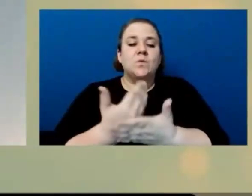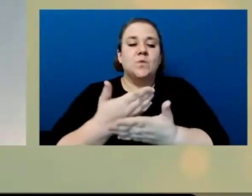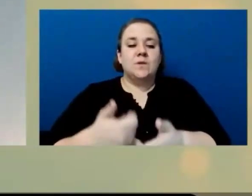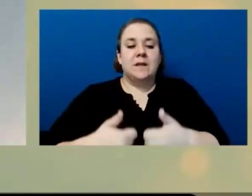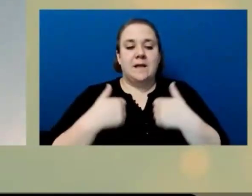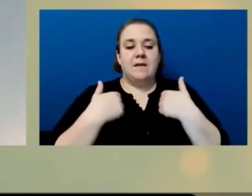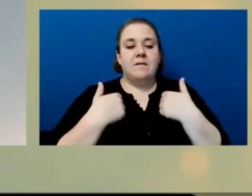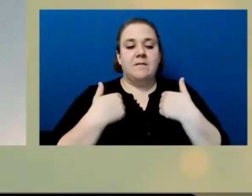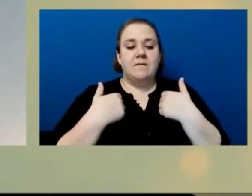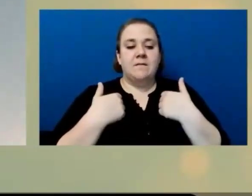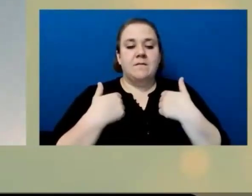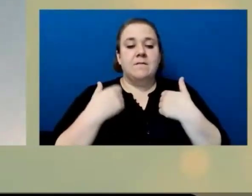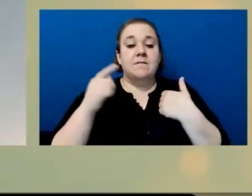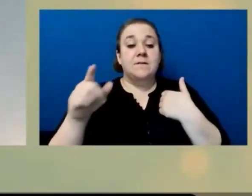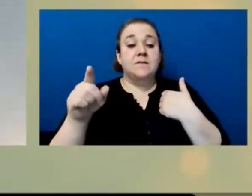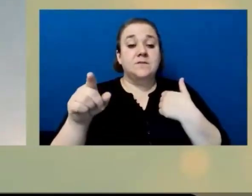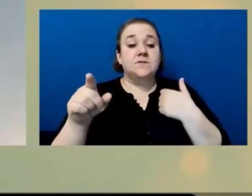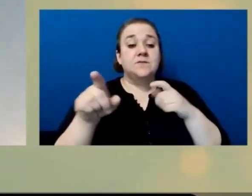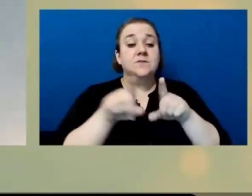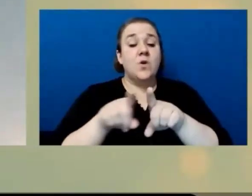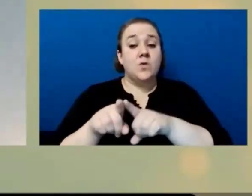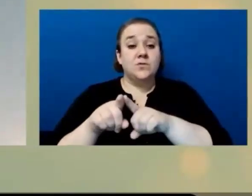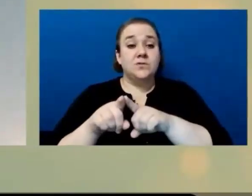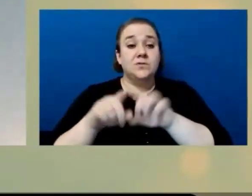so tenderly?